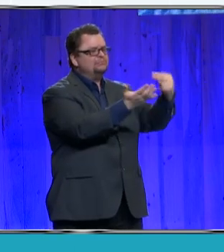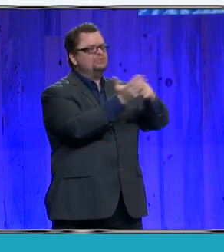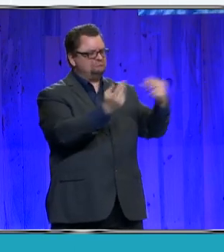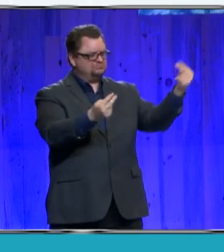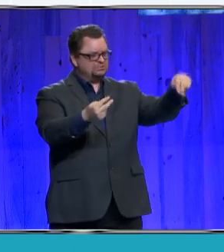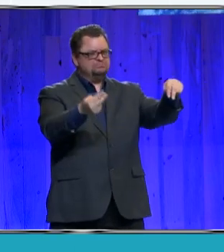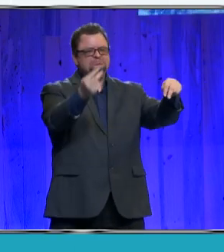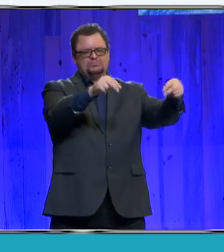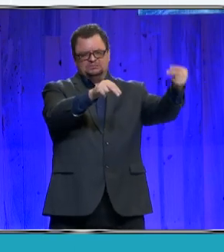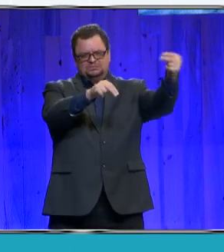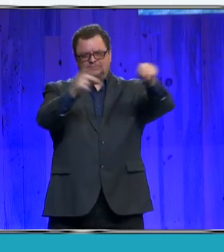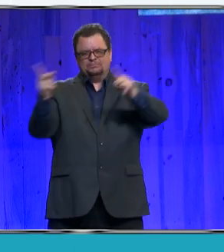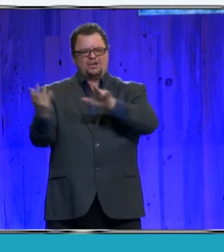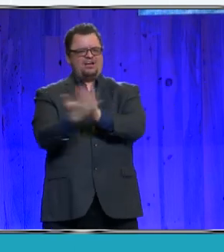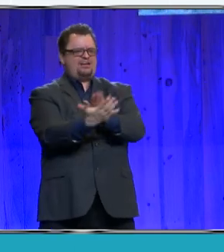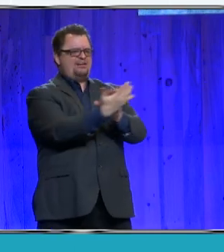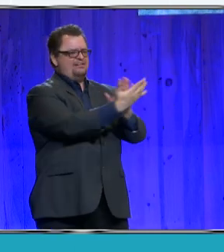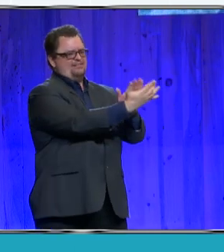Thank you.